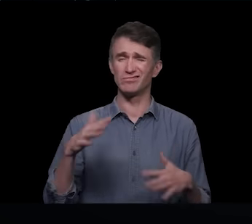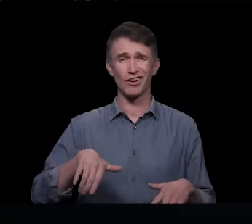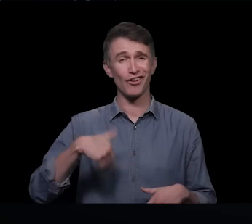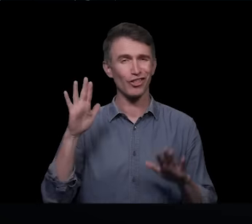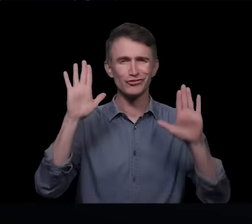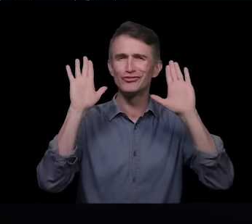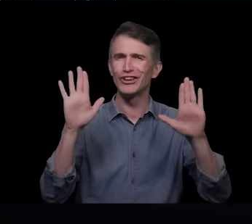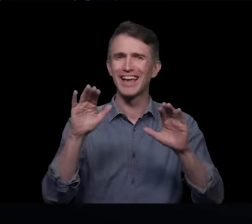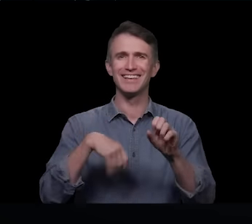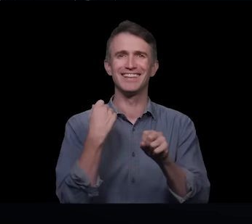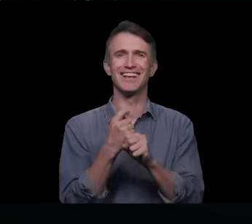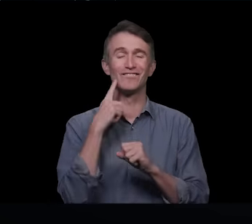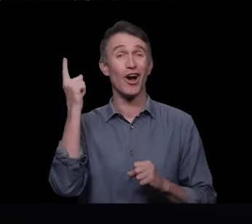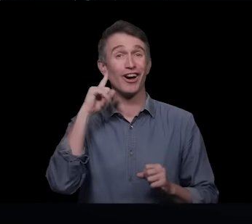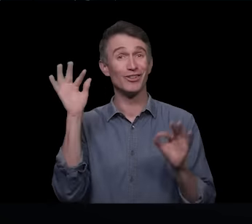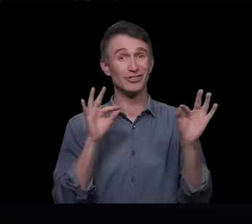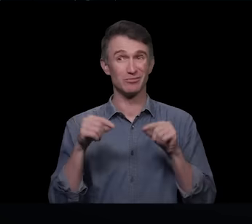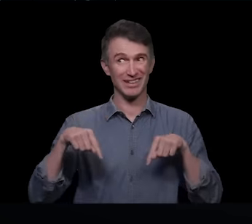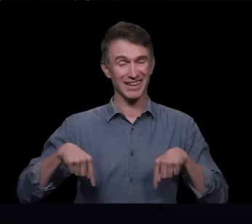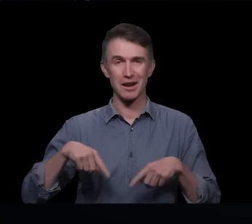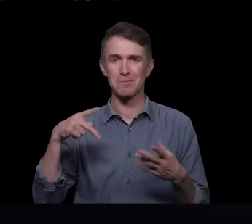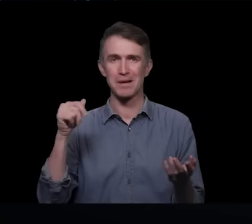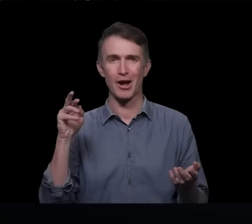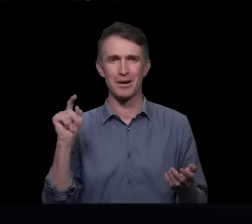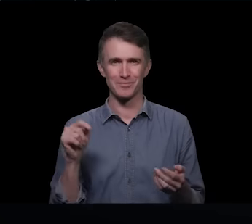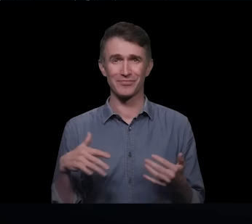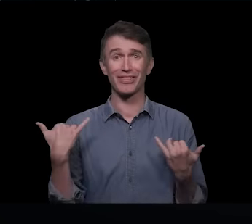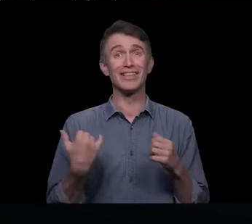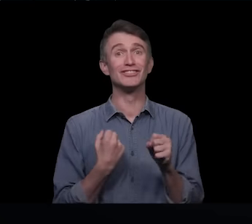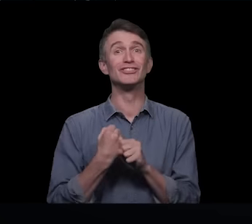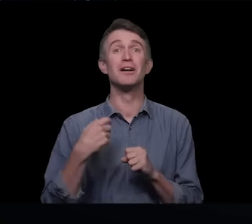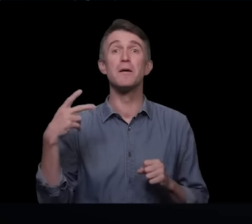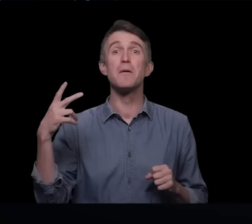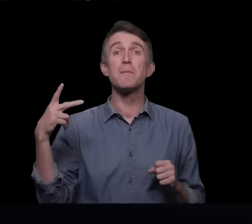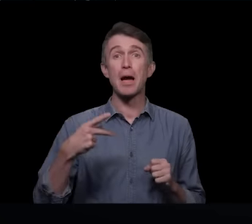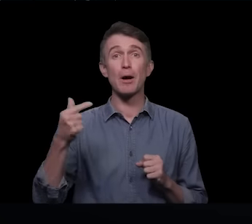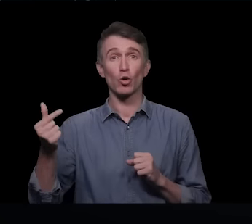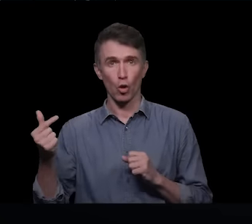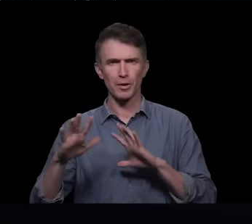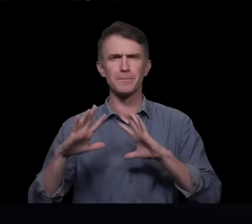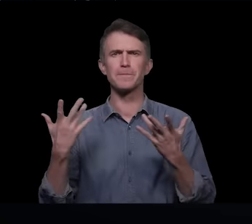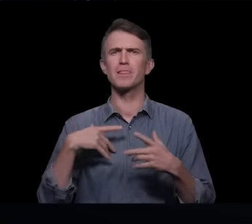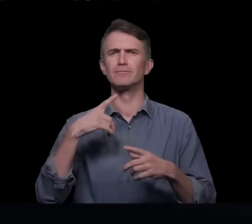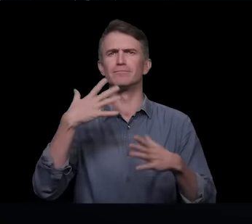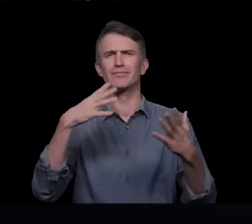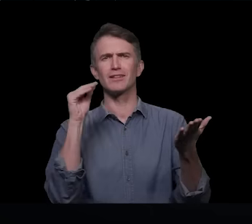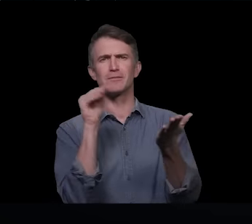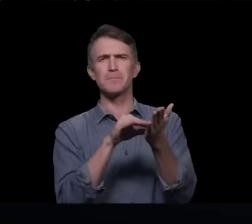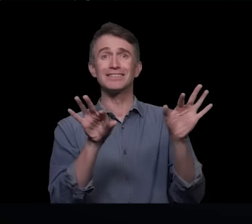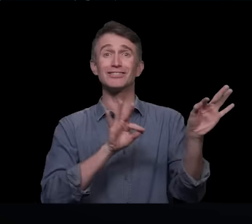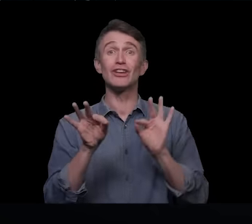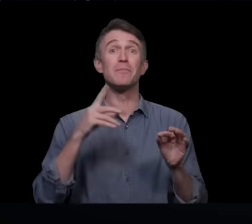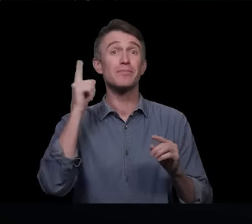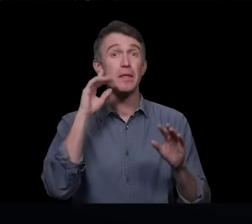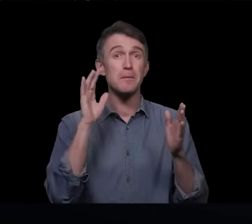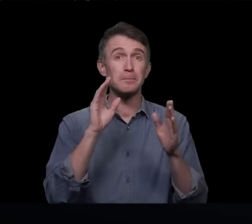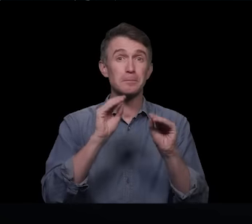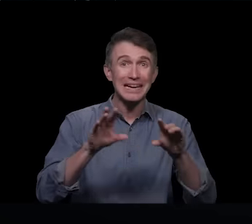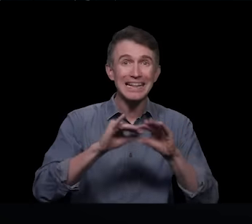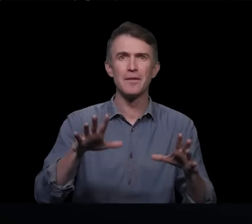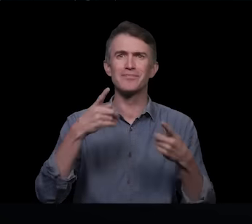2024 has been another great year for audio description at Paramount. This year, Paramount Global and the Described and Captioned Media